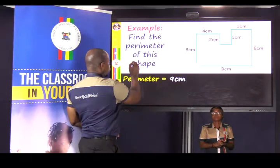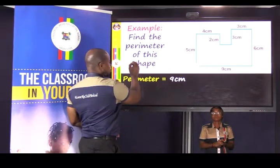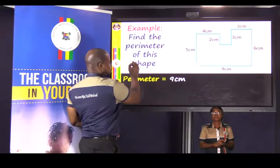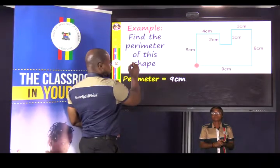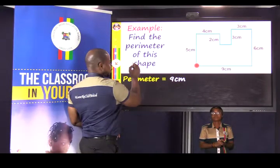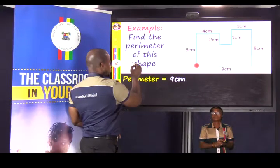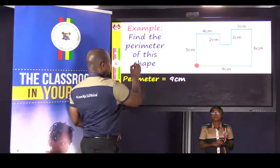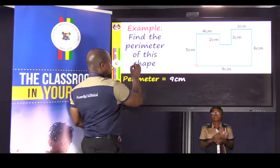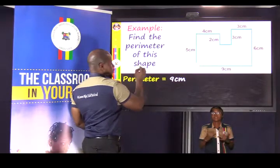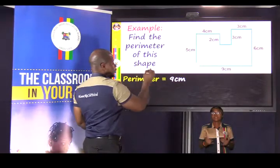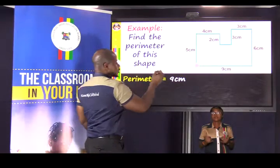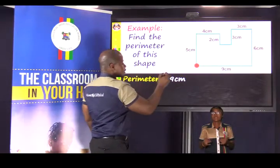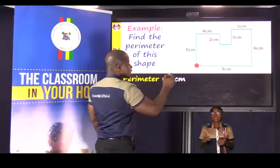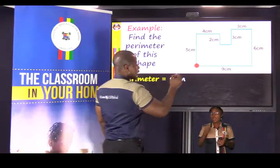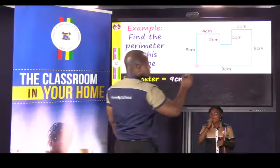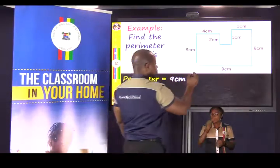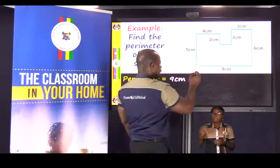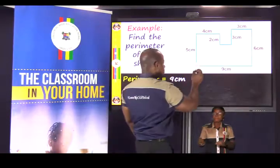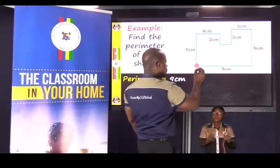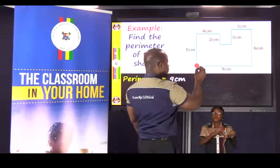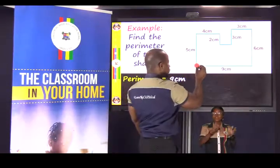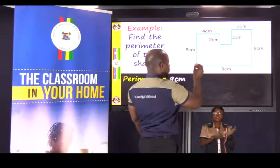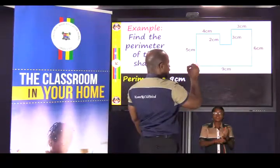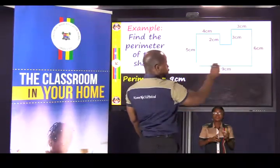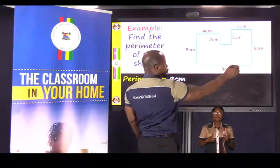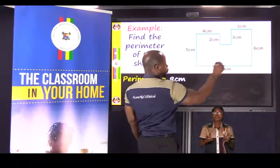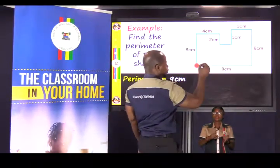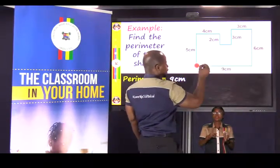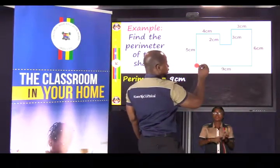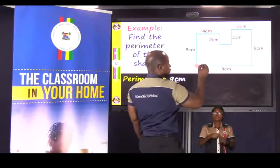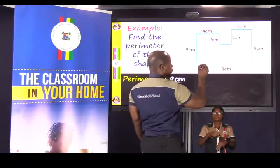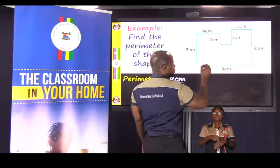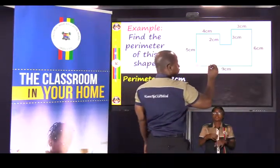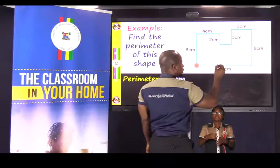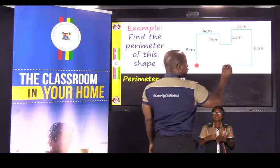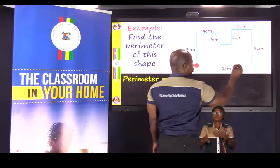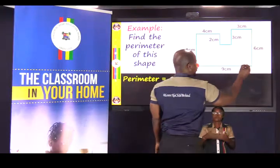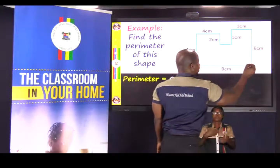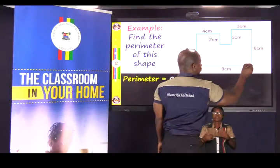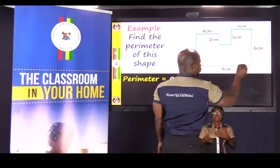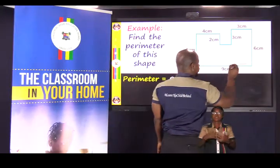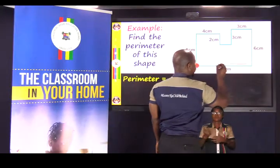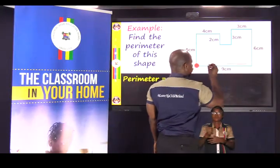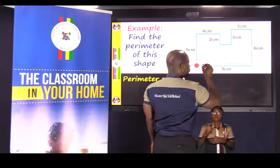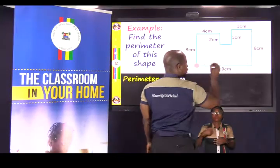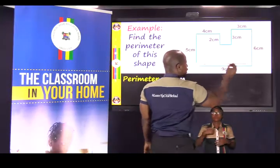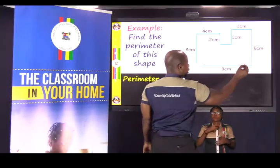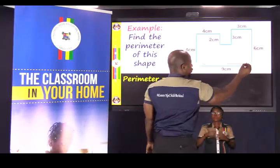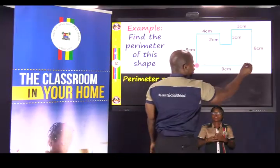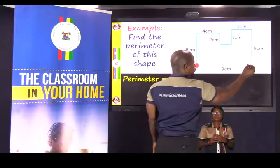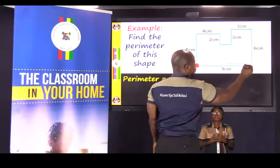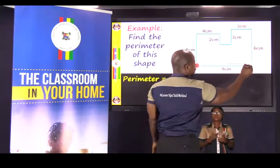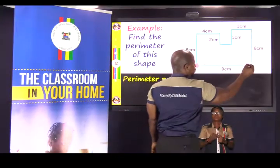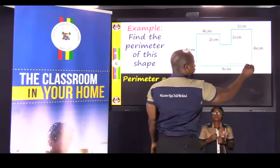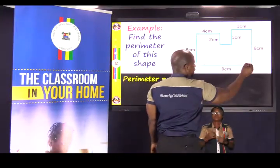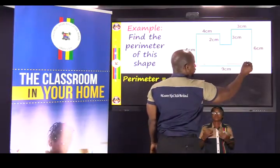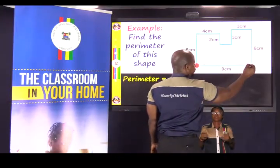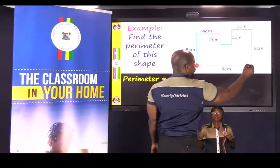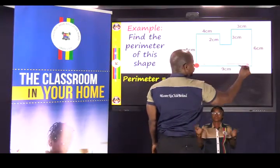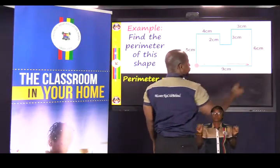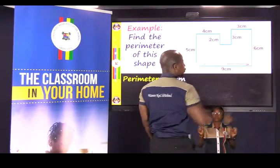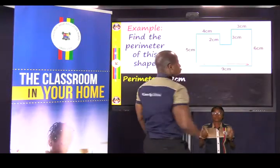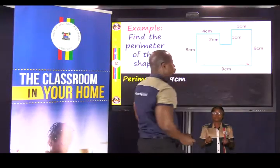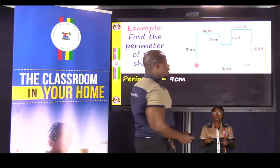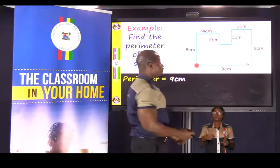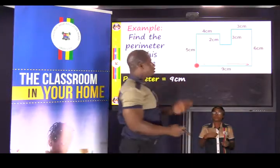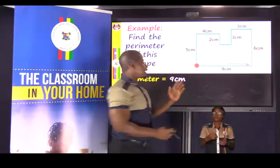The red one will be fine. Now, I'm moving this way. I want to go this way this time. It doesn't matter where we start from, as long as we get back to the starting